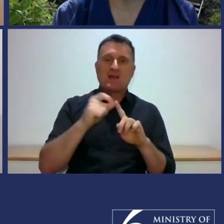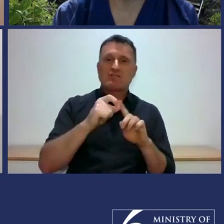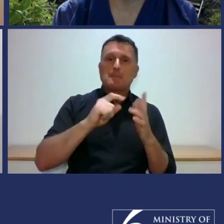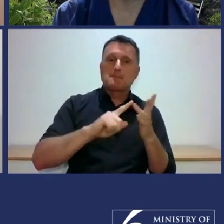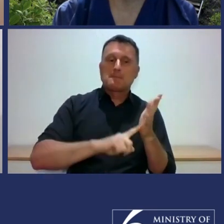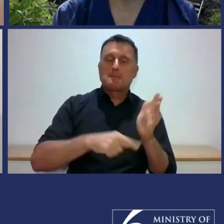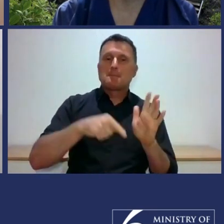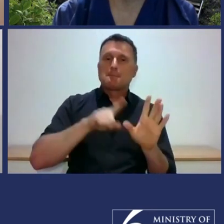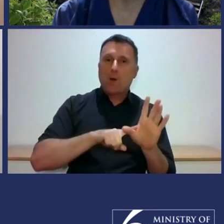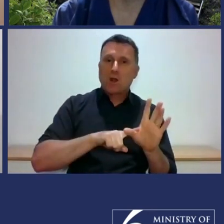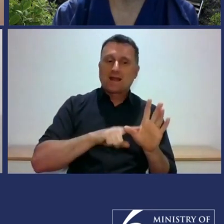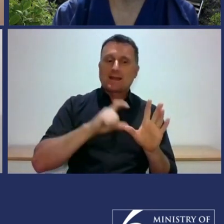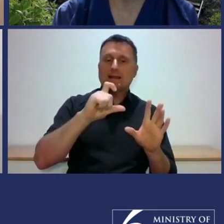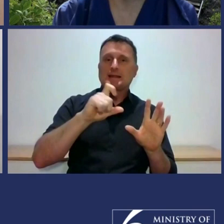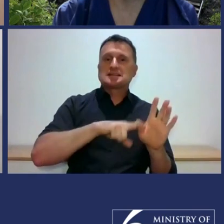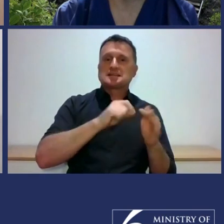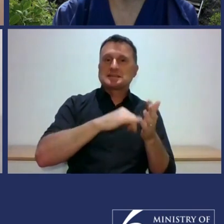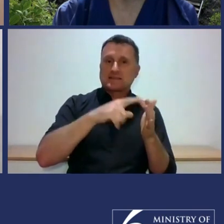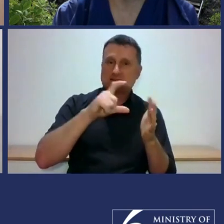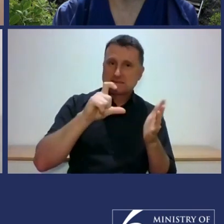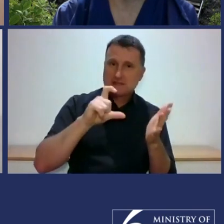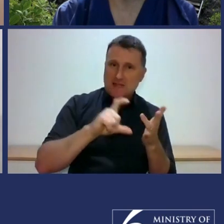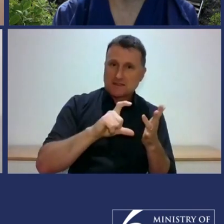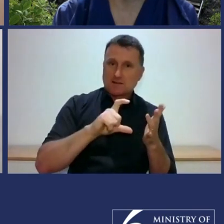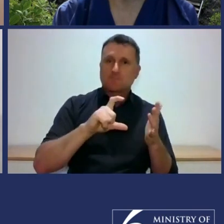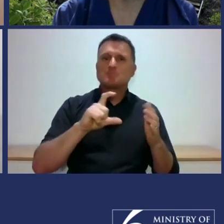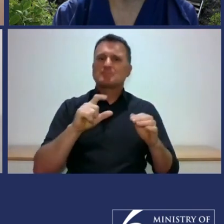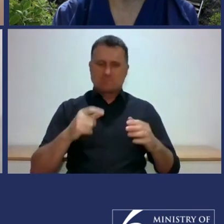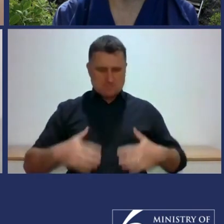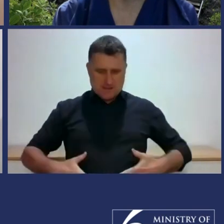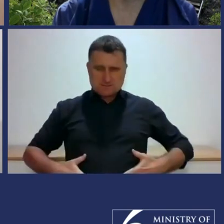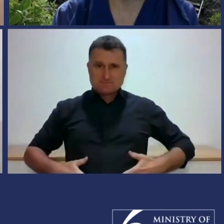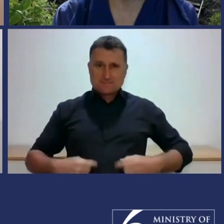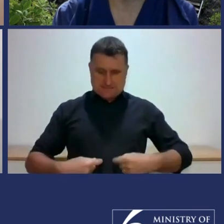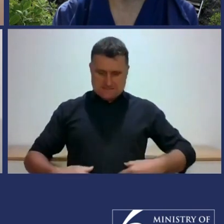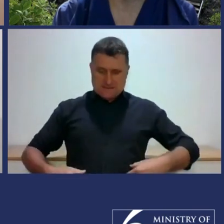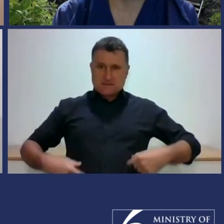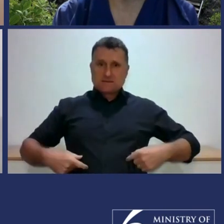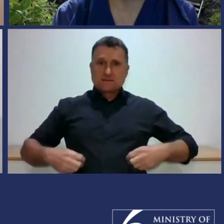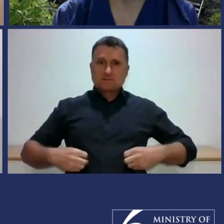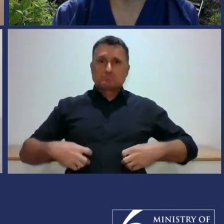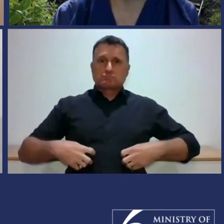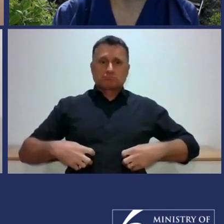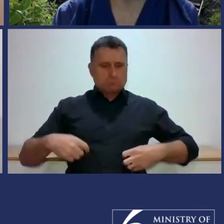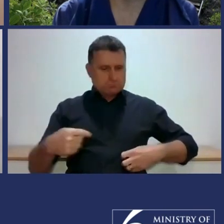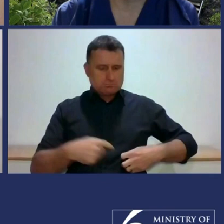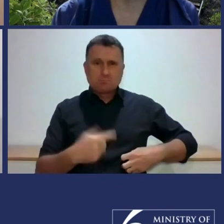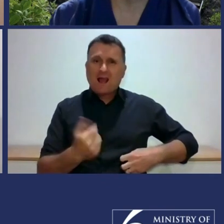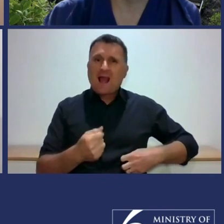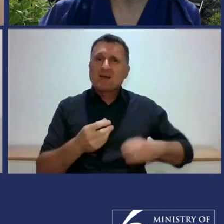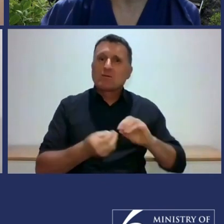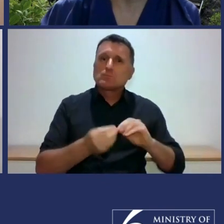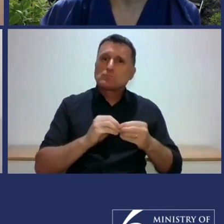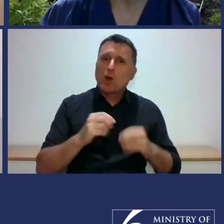whether she's talking about women with PCOS who are pregnant or not, but I wonder, Kara, do you know anything about